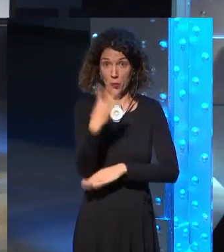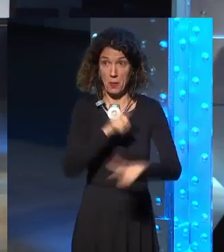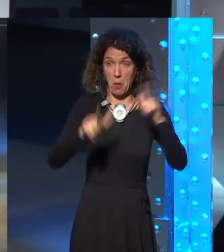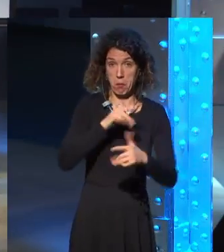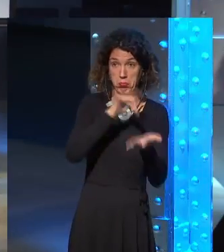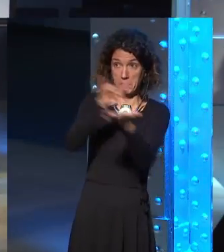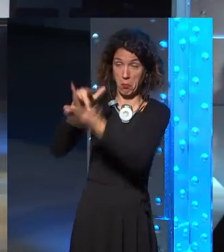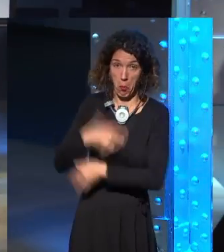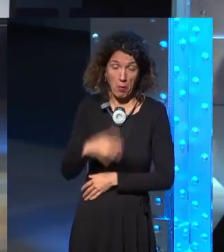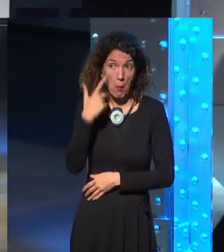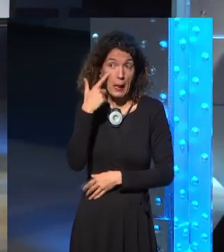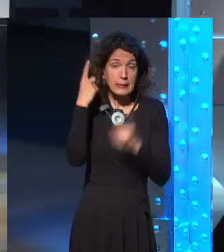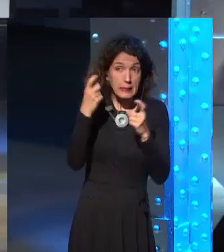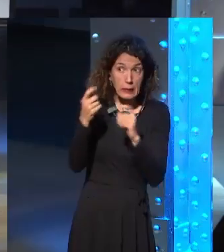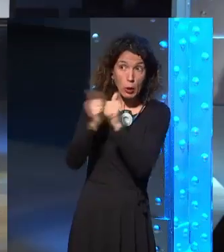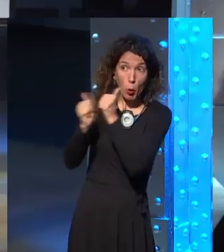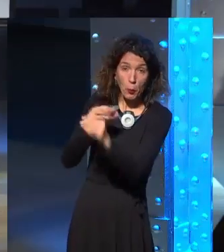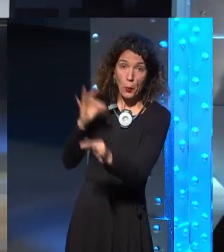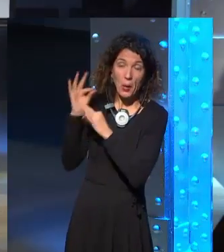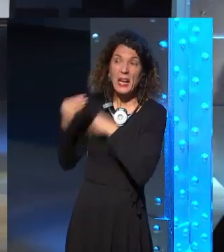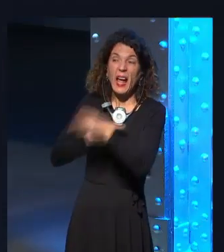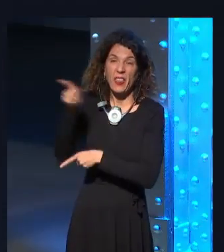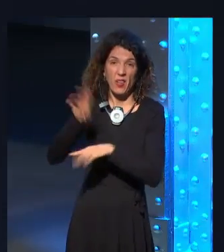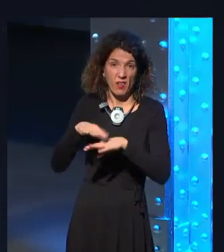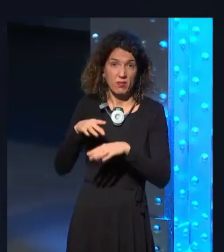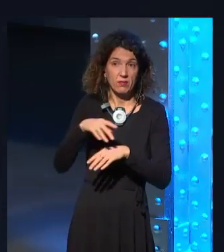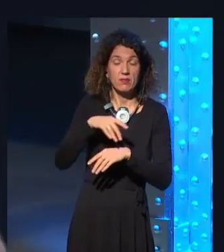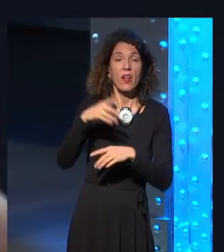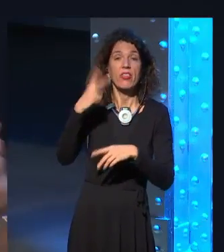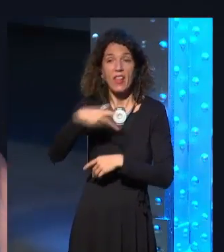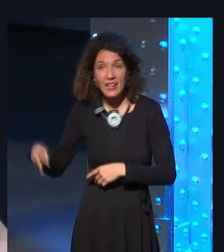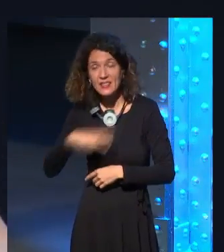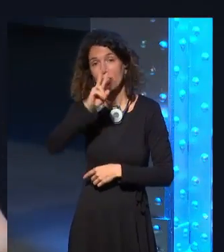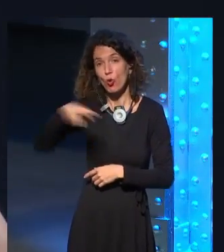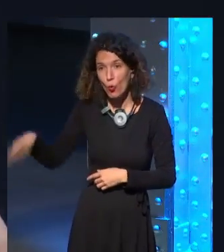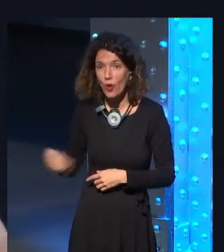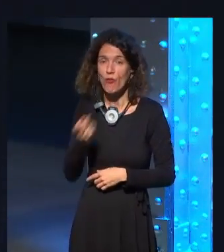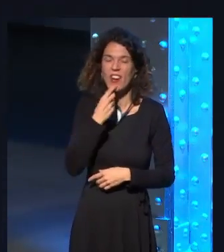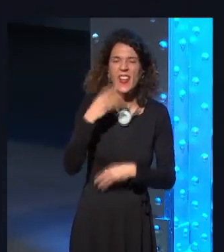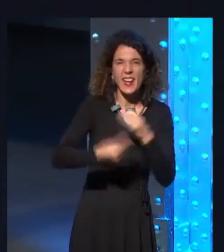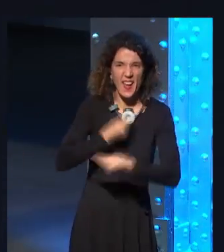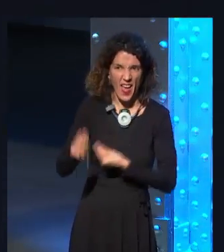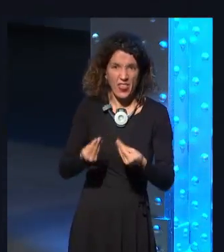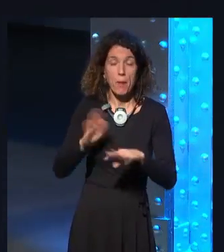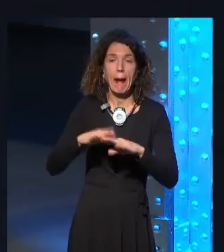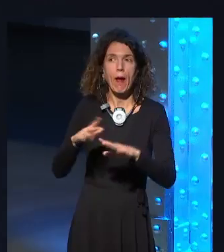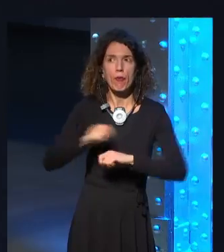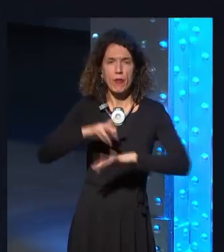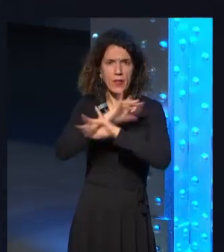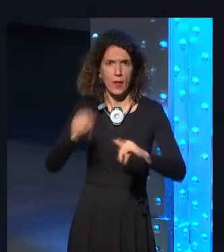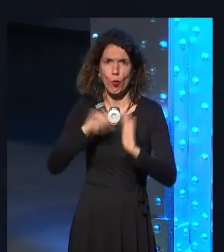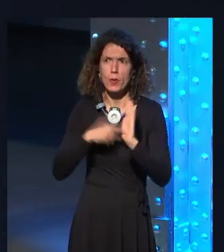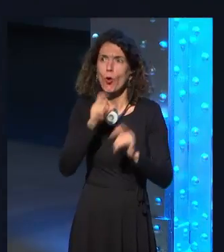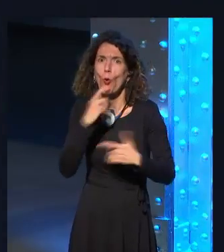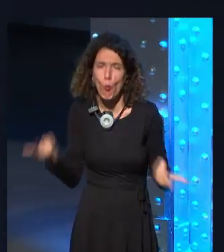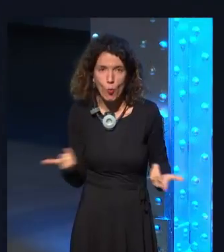Nordic countries are just around the corner, so we can also travel there to see in person what the Danish, the